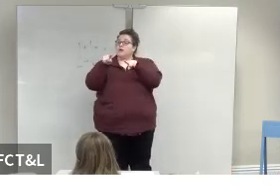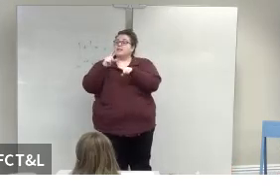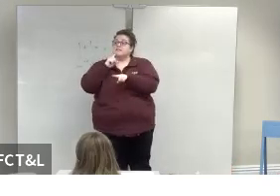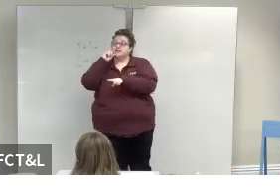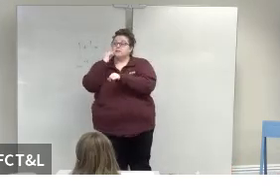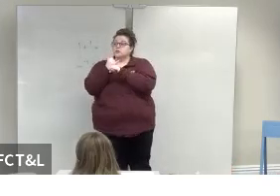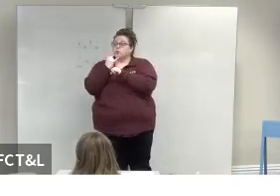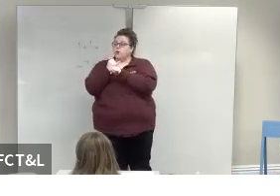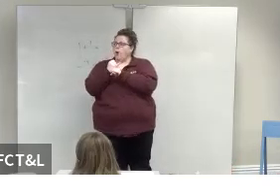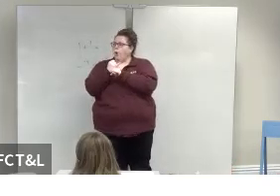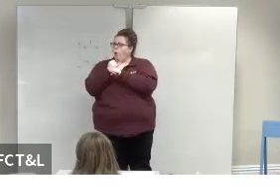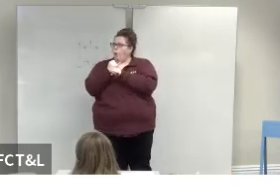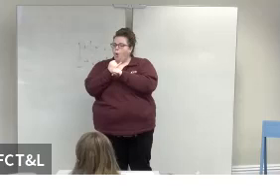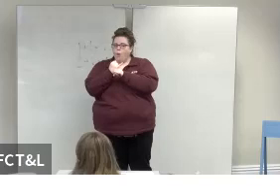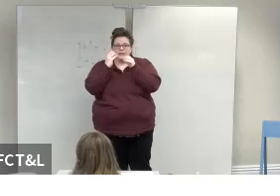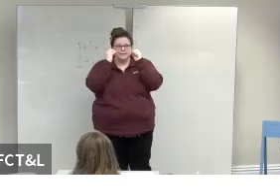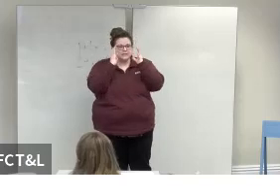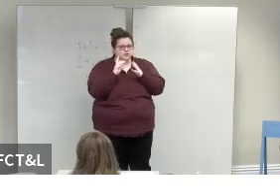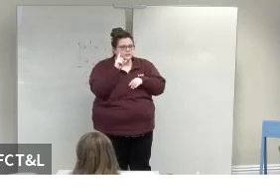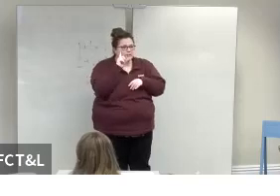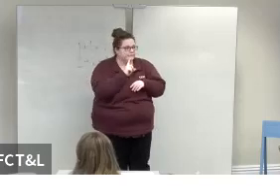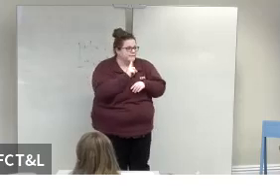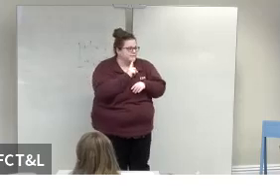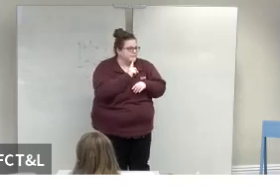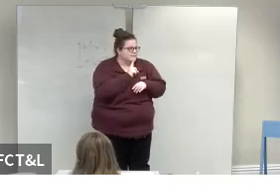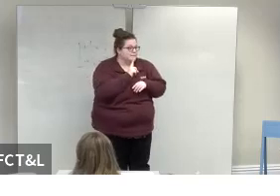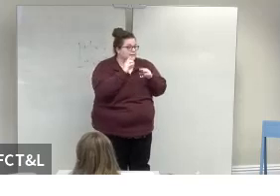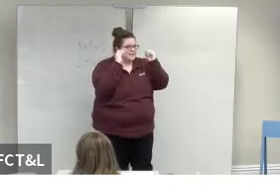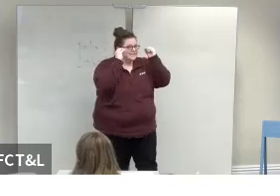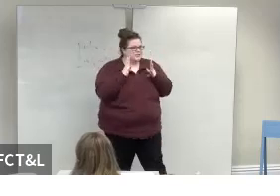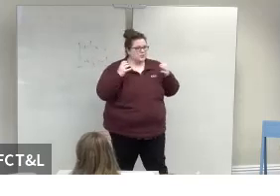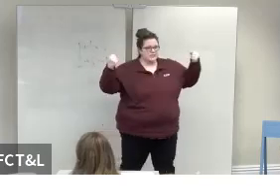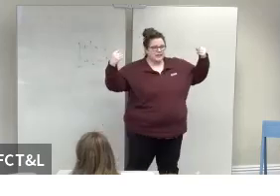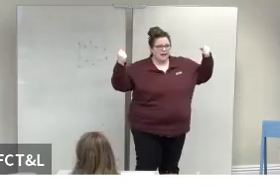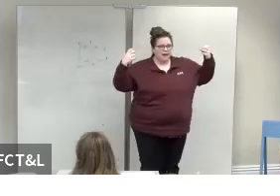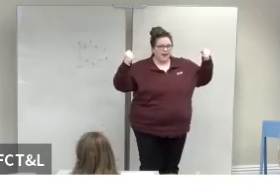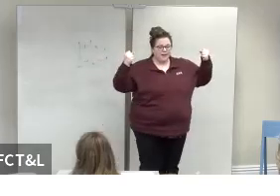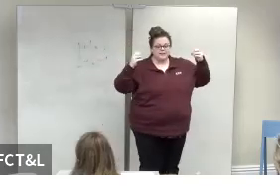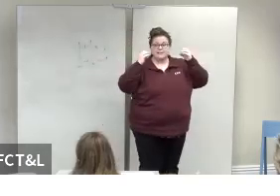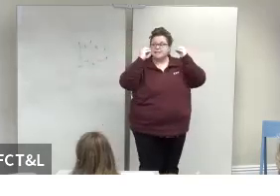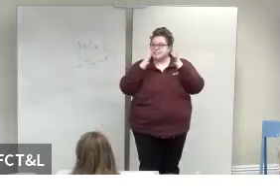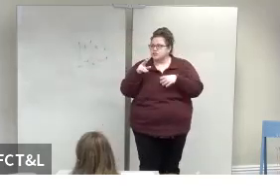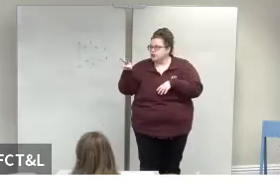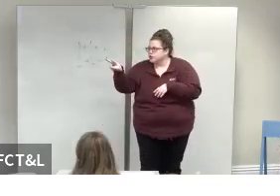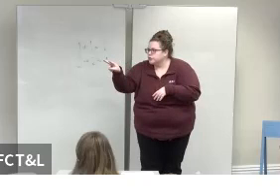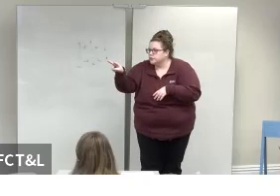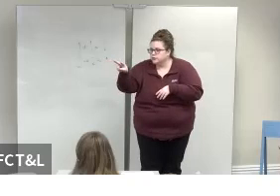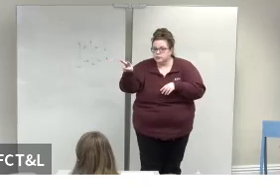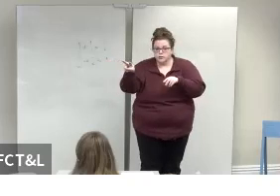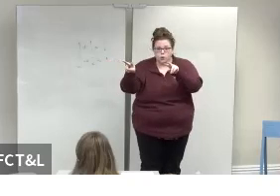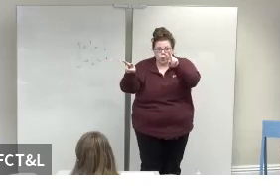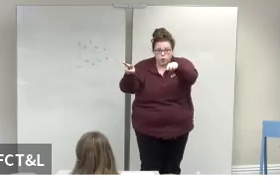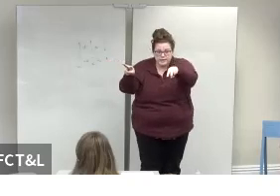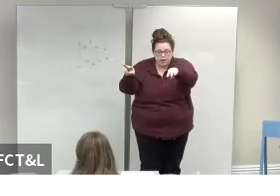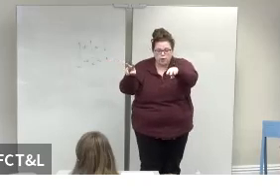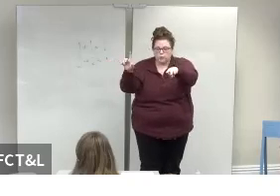student. So when I went to the school for the deaf, I had a deaf instructor, a deaf math teacher who was signing.